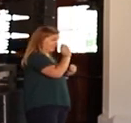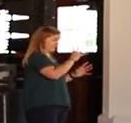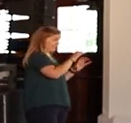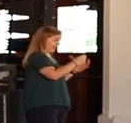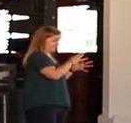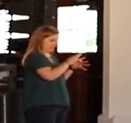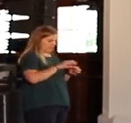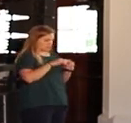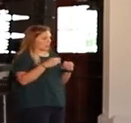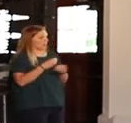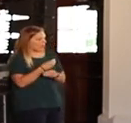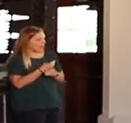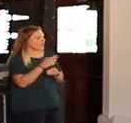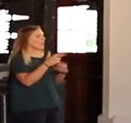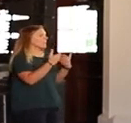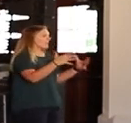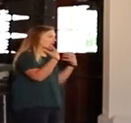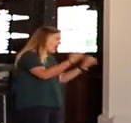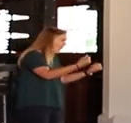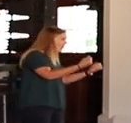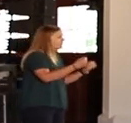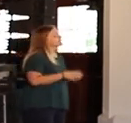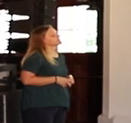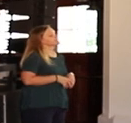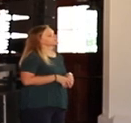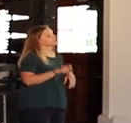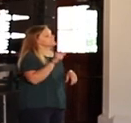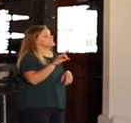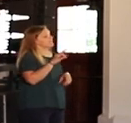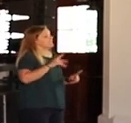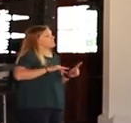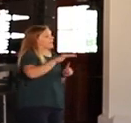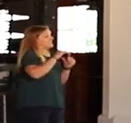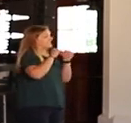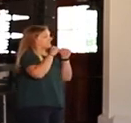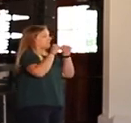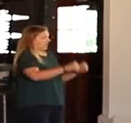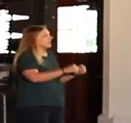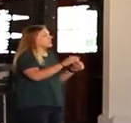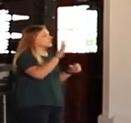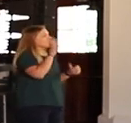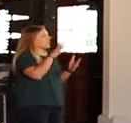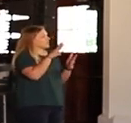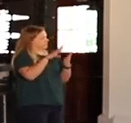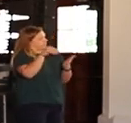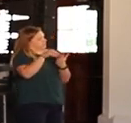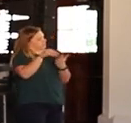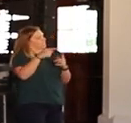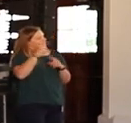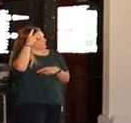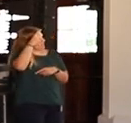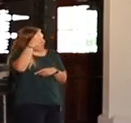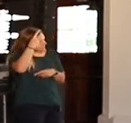to what you're studying in math or in public health classes. If you study environmental sustainability, you will be using knowledge you can bring from